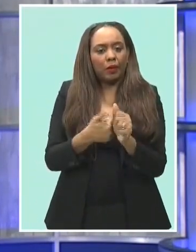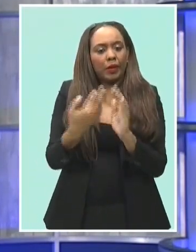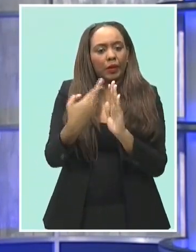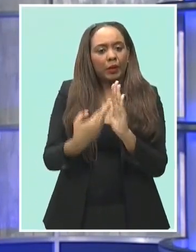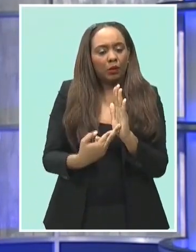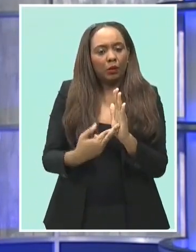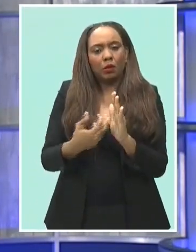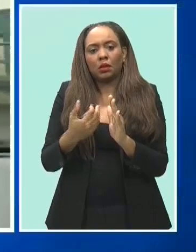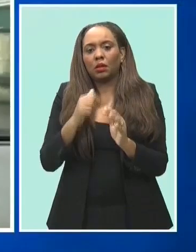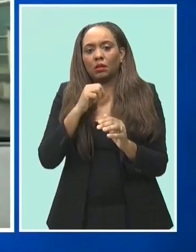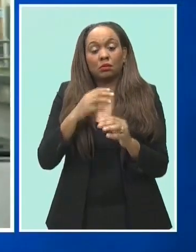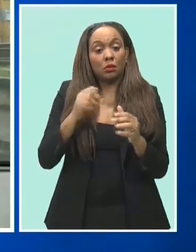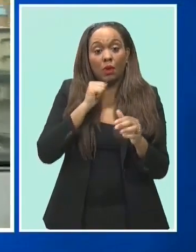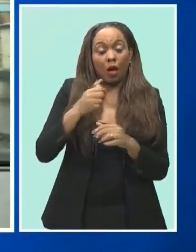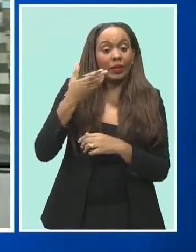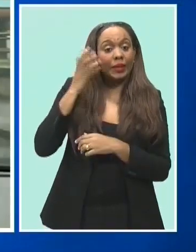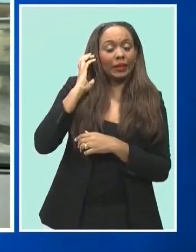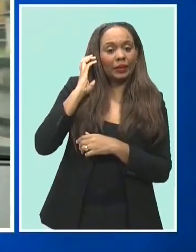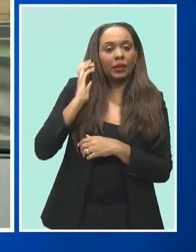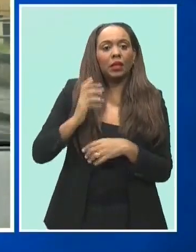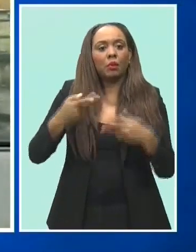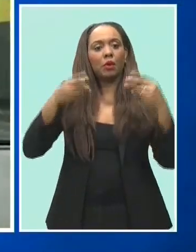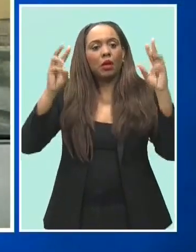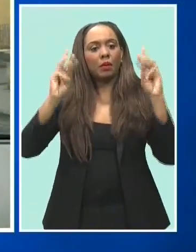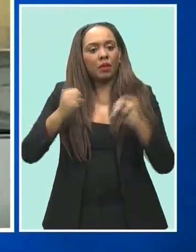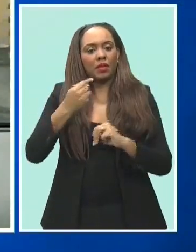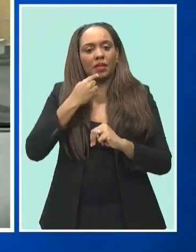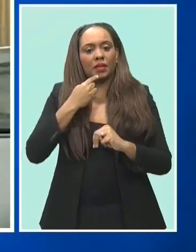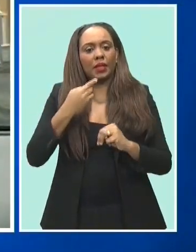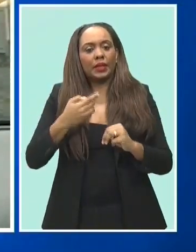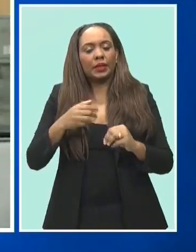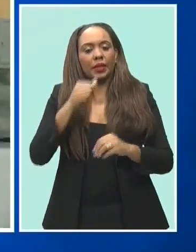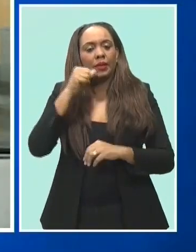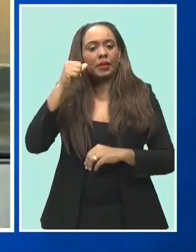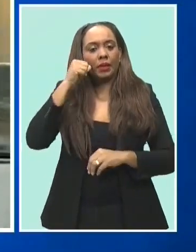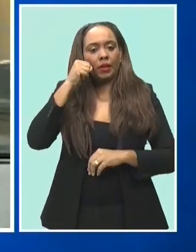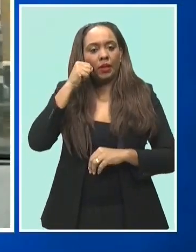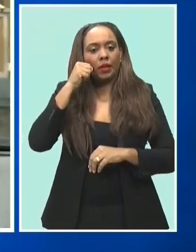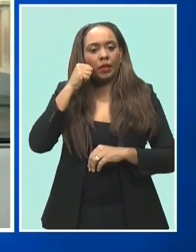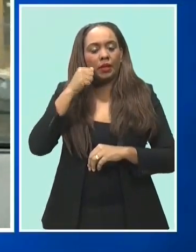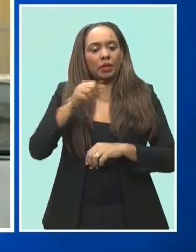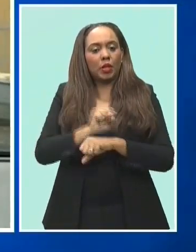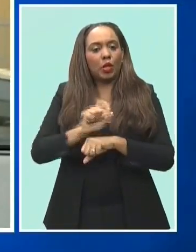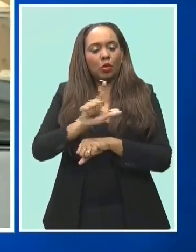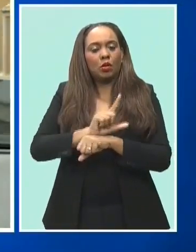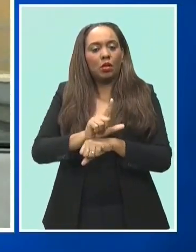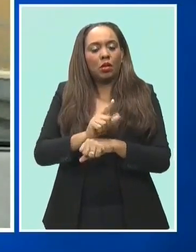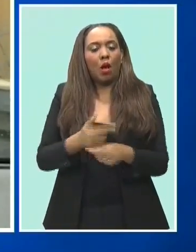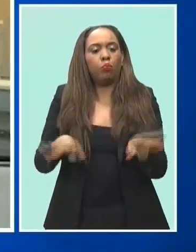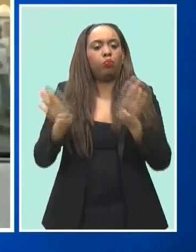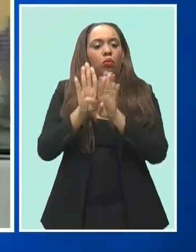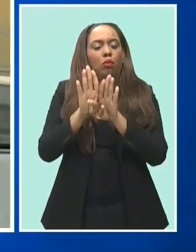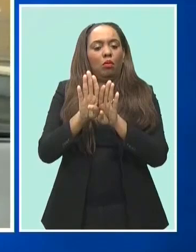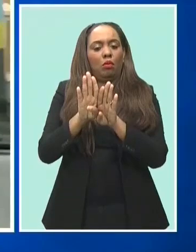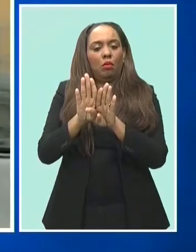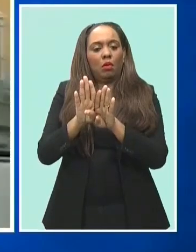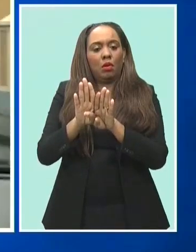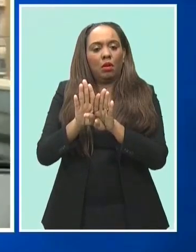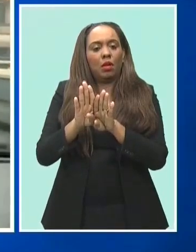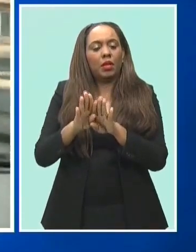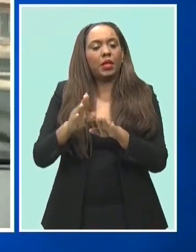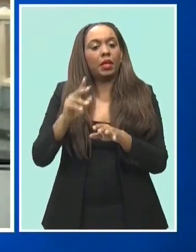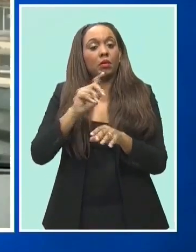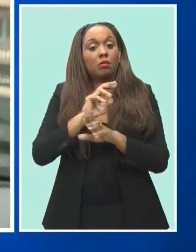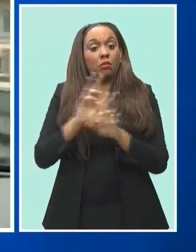shutdown. Prime Minister Alan Chasney ordered the island closed at 6 yesterday as they prepared for what was initially expected to